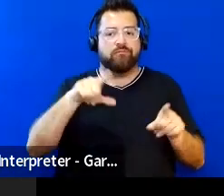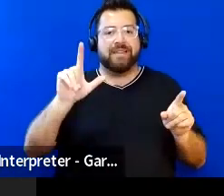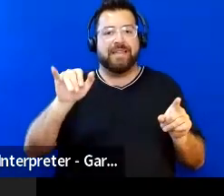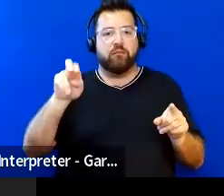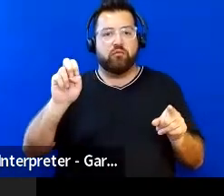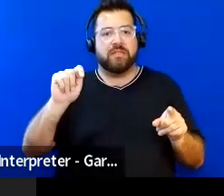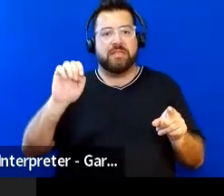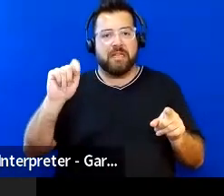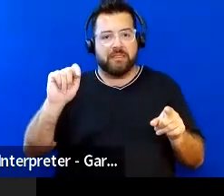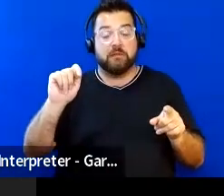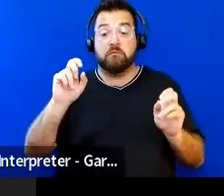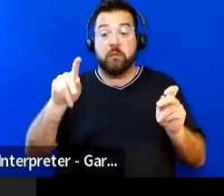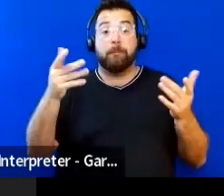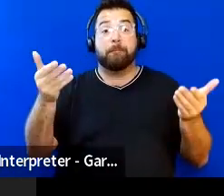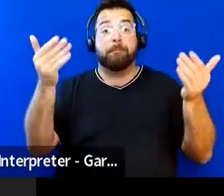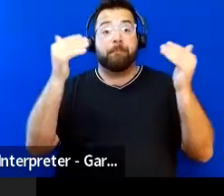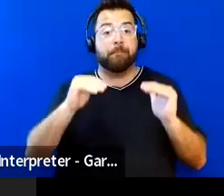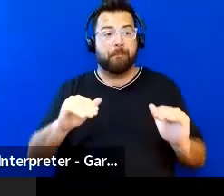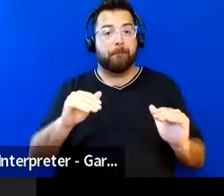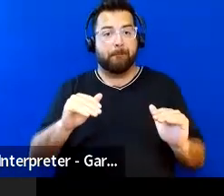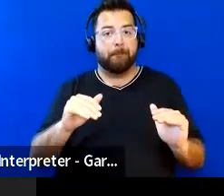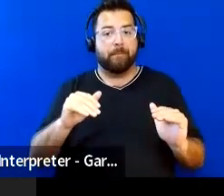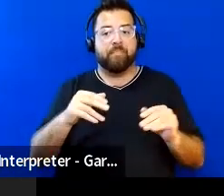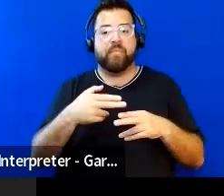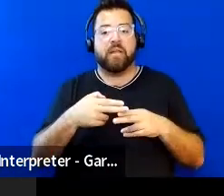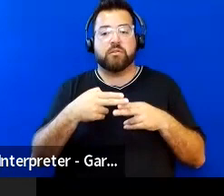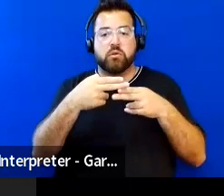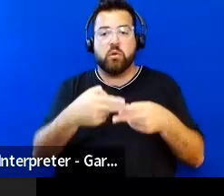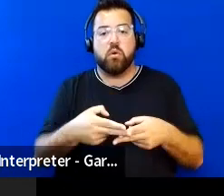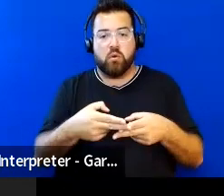Okay, the next one is